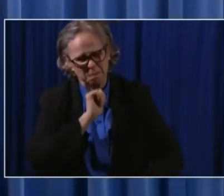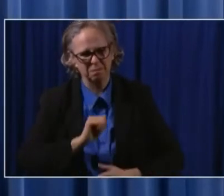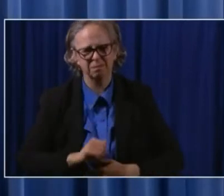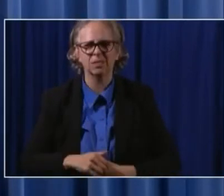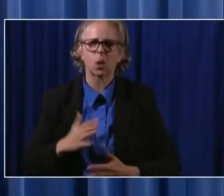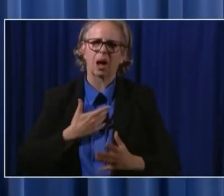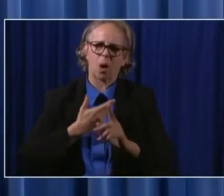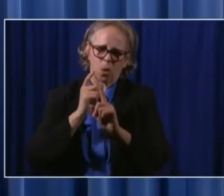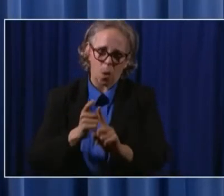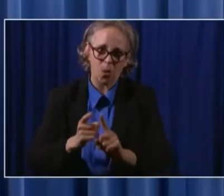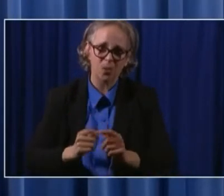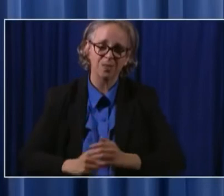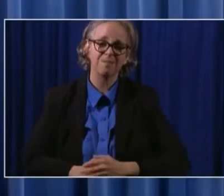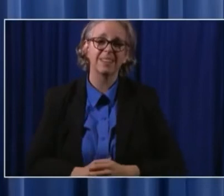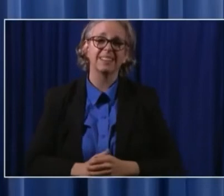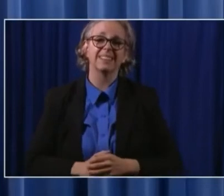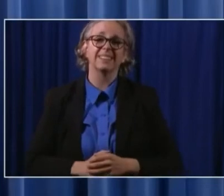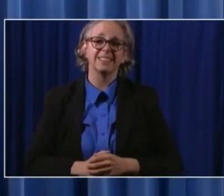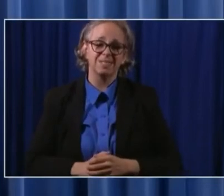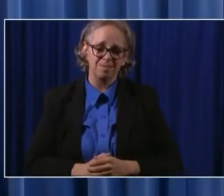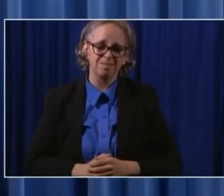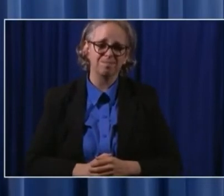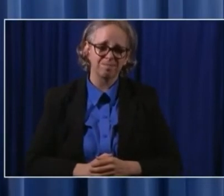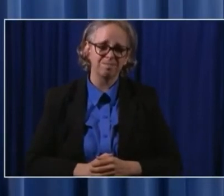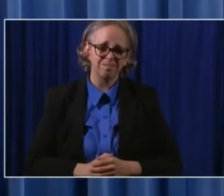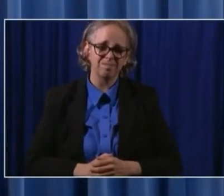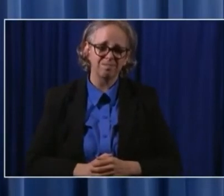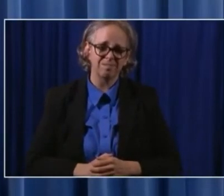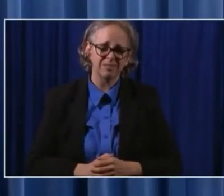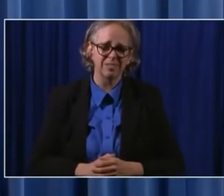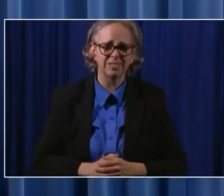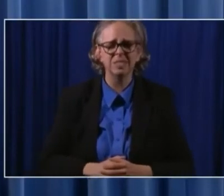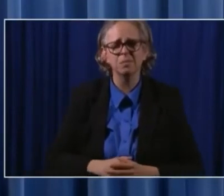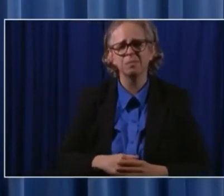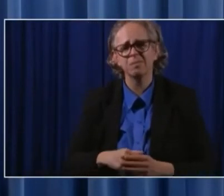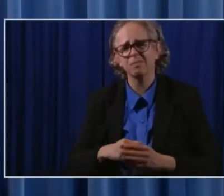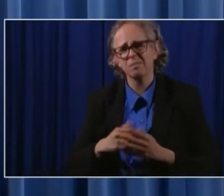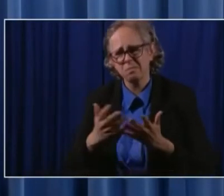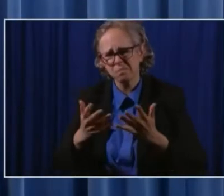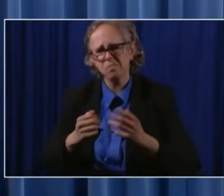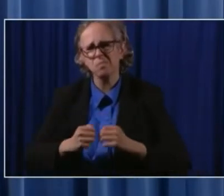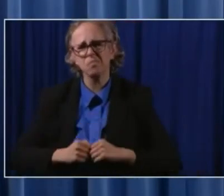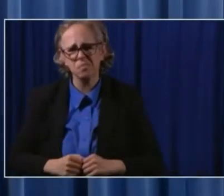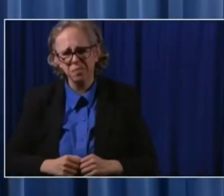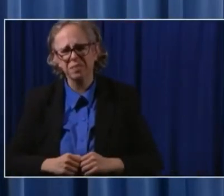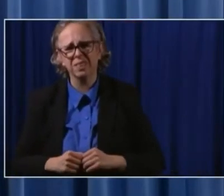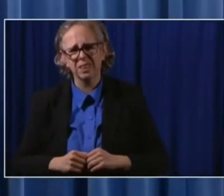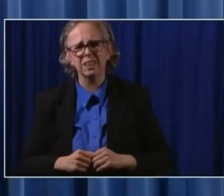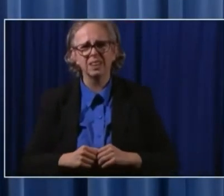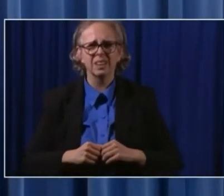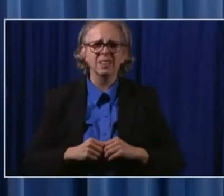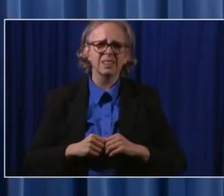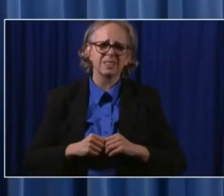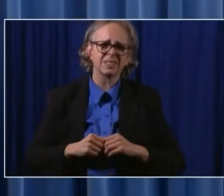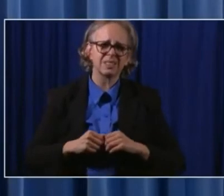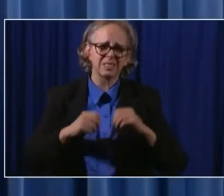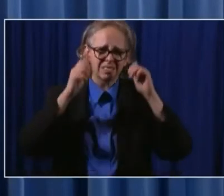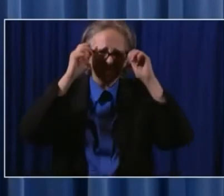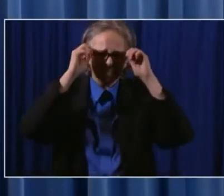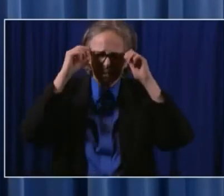move into the fall. I want to talk about our system that we announced several weeks